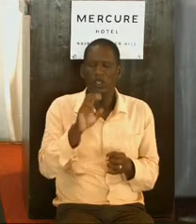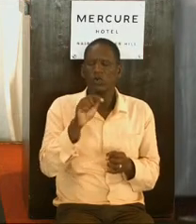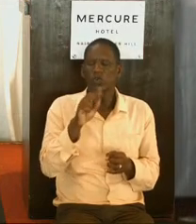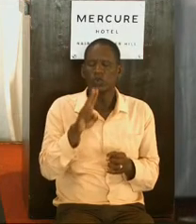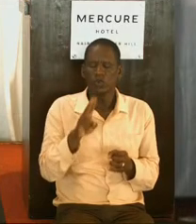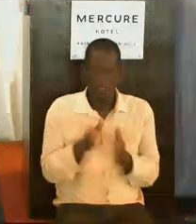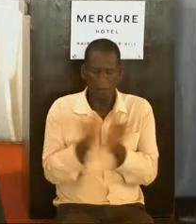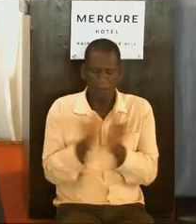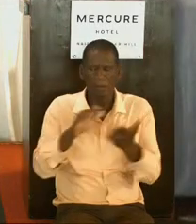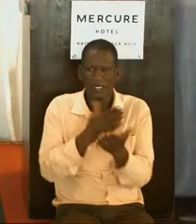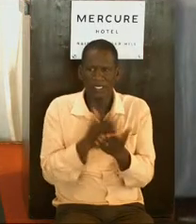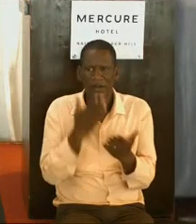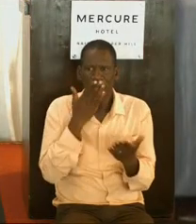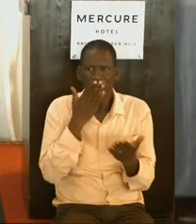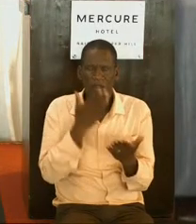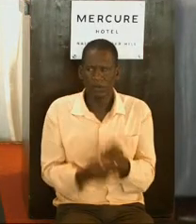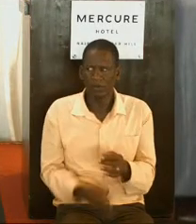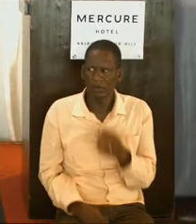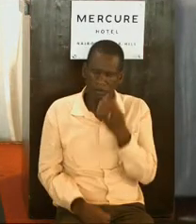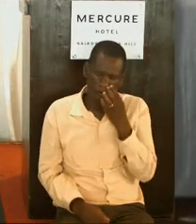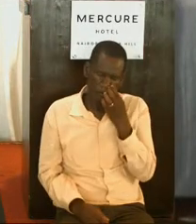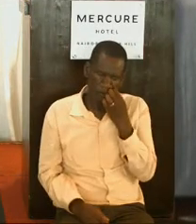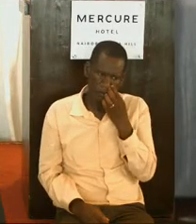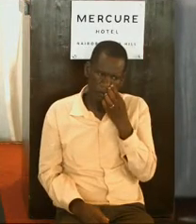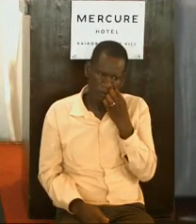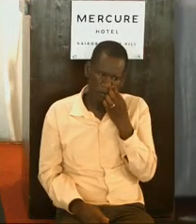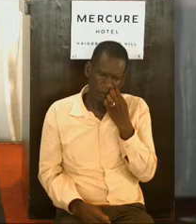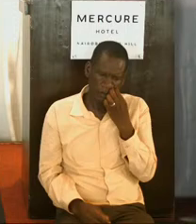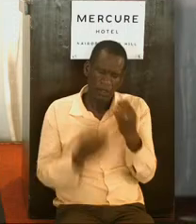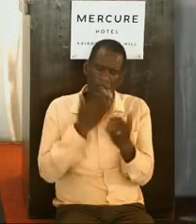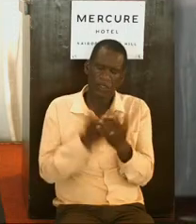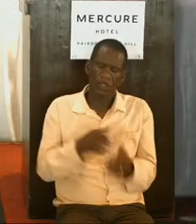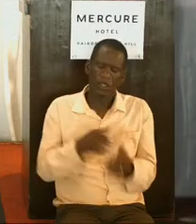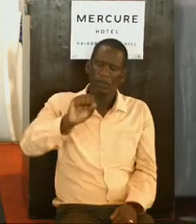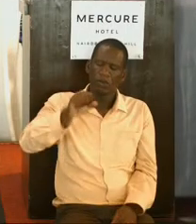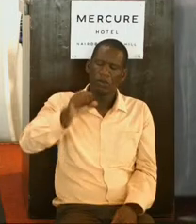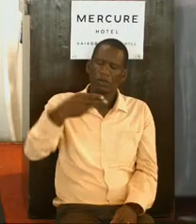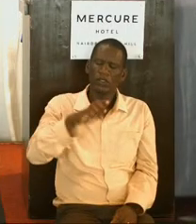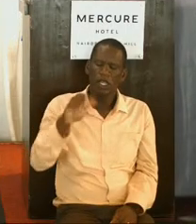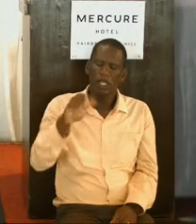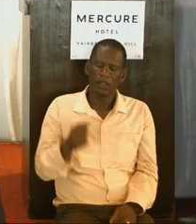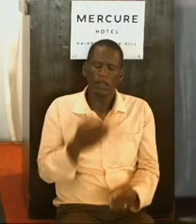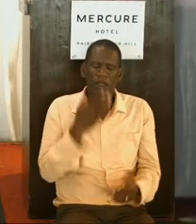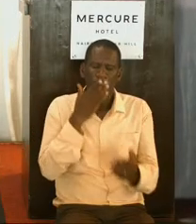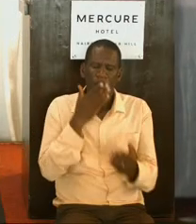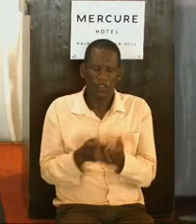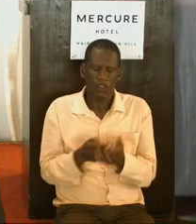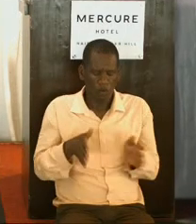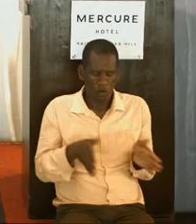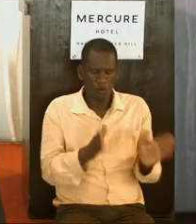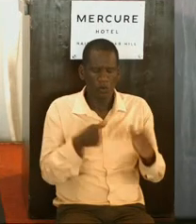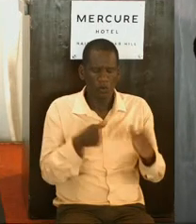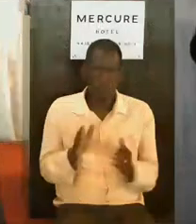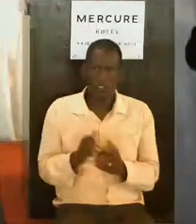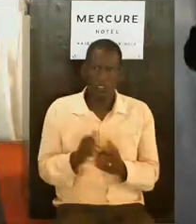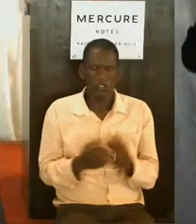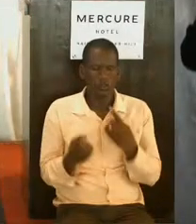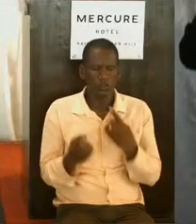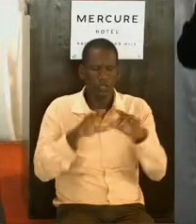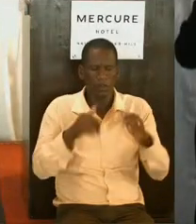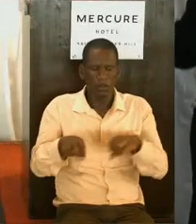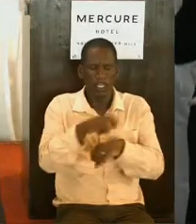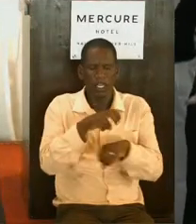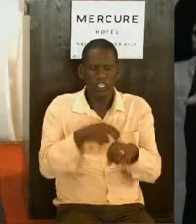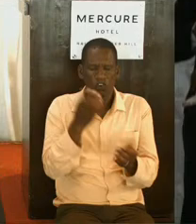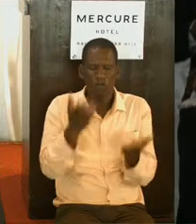sector thank you thank you Sheila and thank you for the opportunity to talk about National